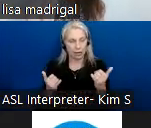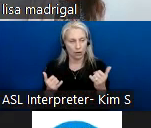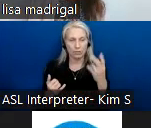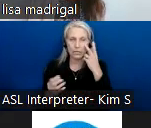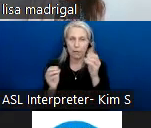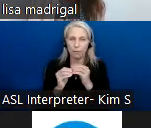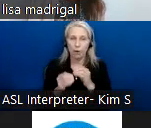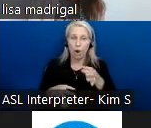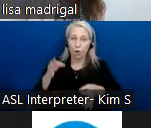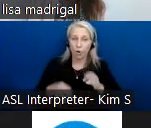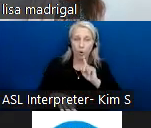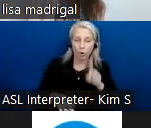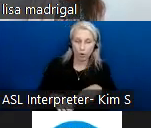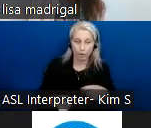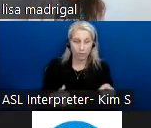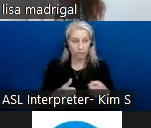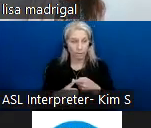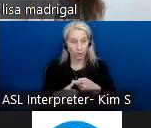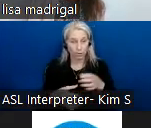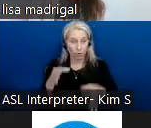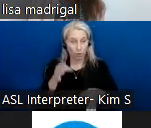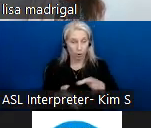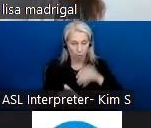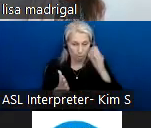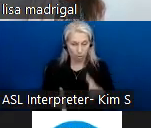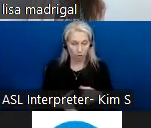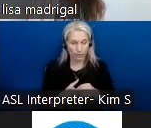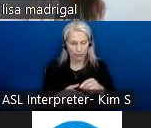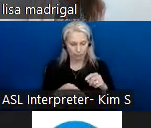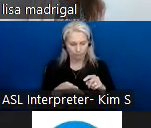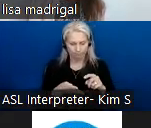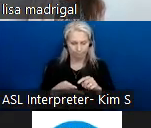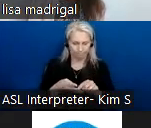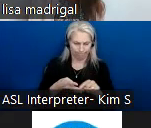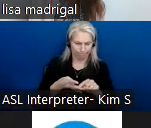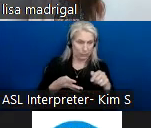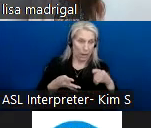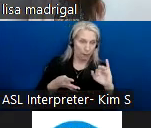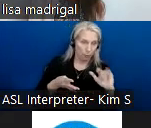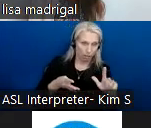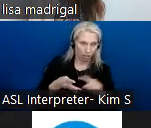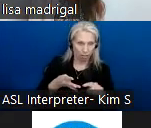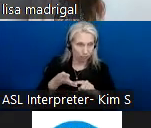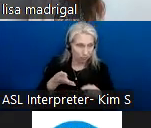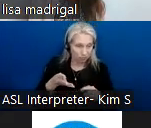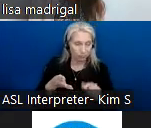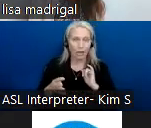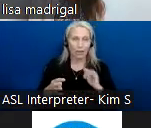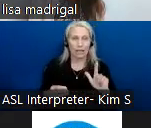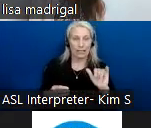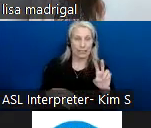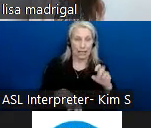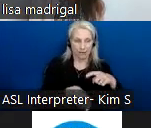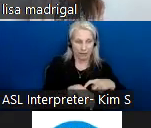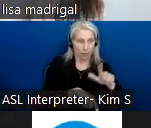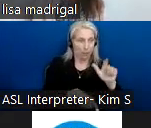learners now. Our first court ordered learner came in late April. So we're just, we had a lag time from when the law